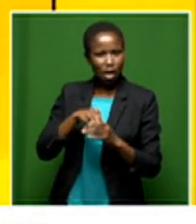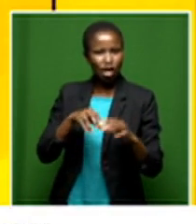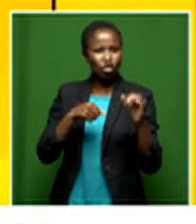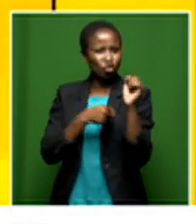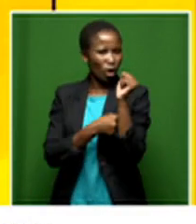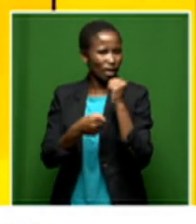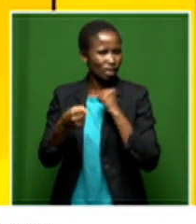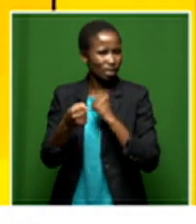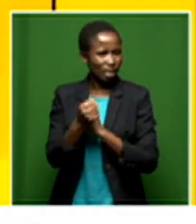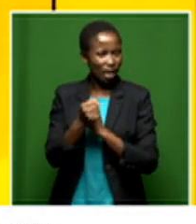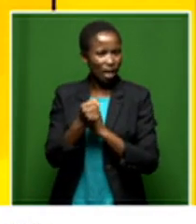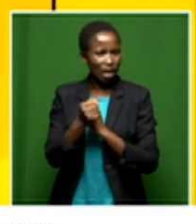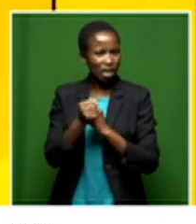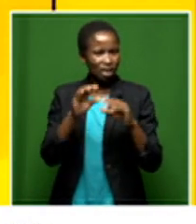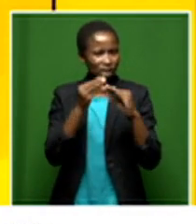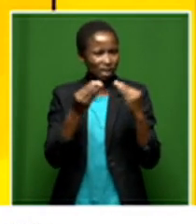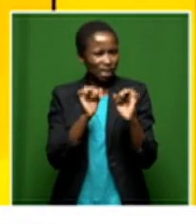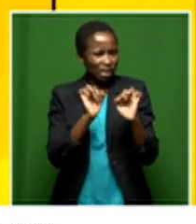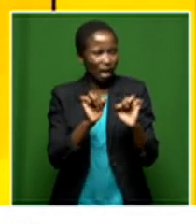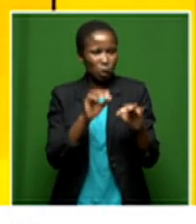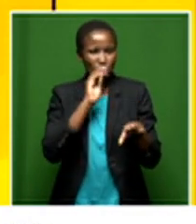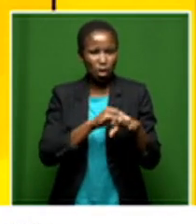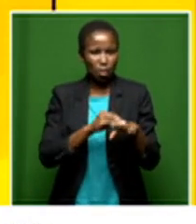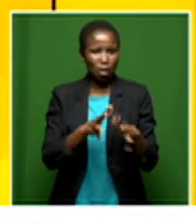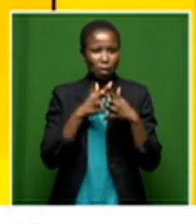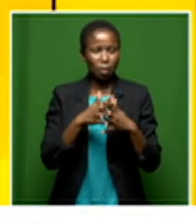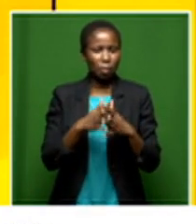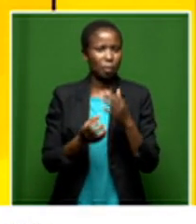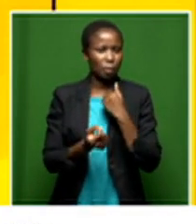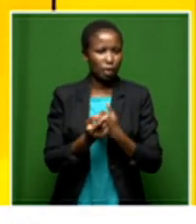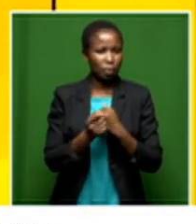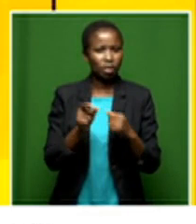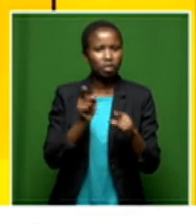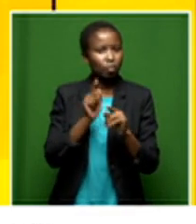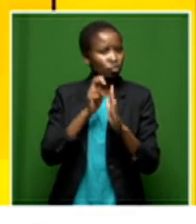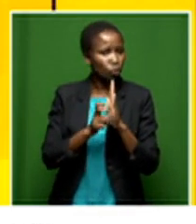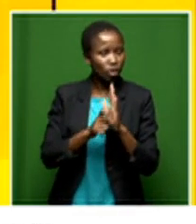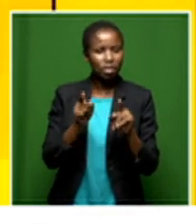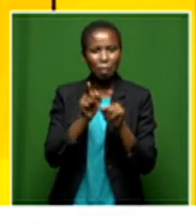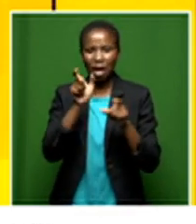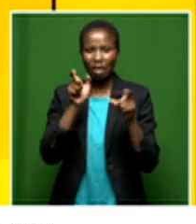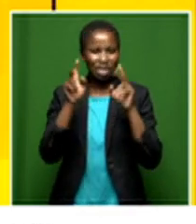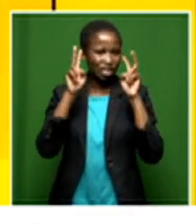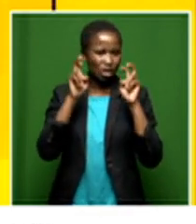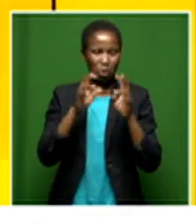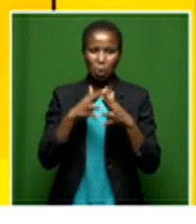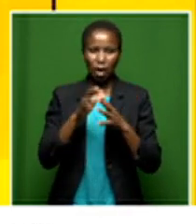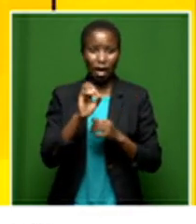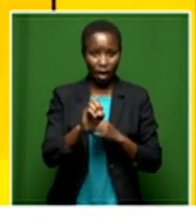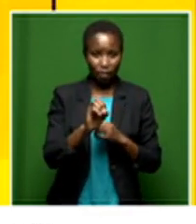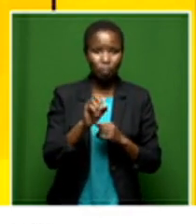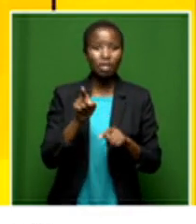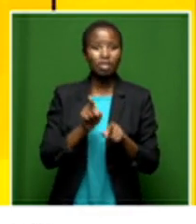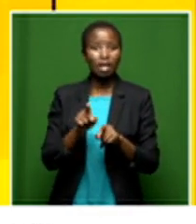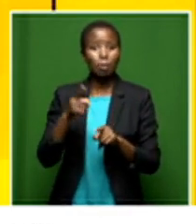structural organisational problems, also industry regulation and governance issues. And the union cites the resignation of